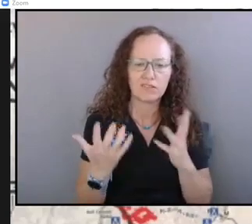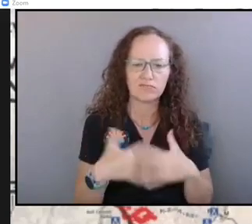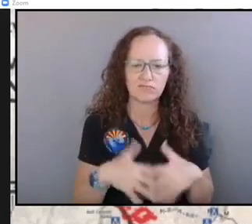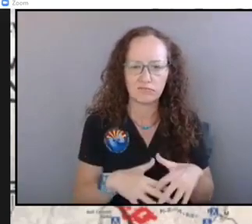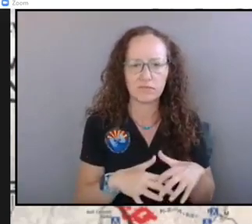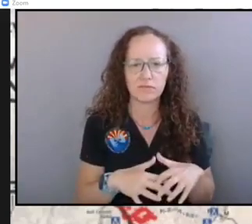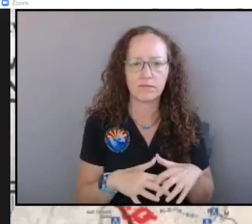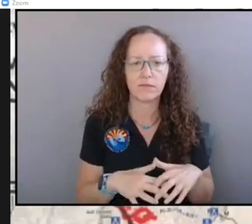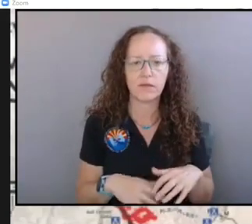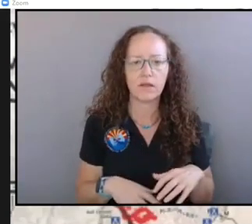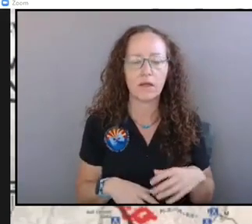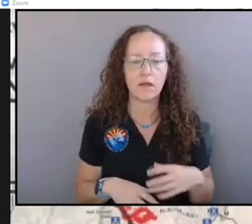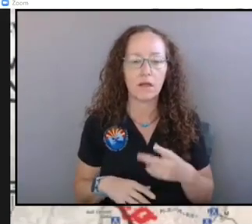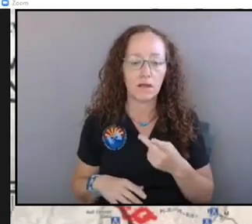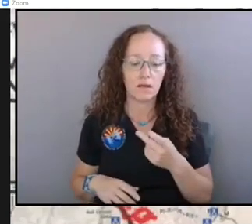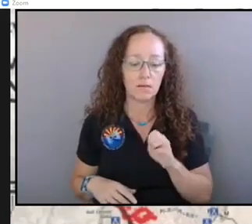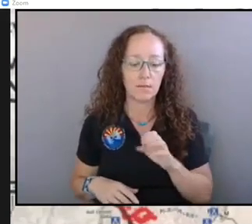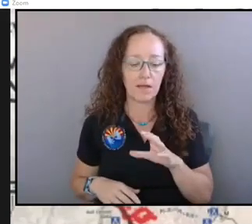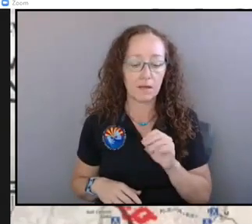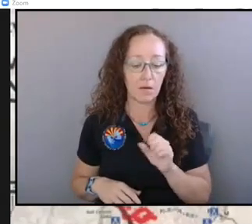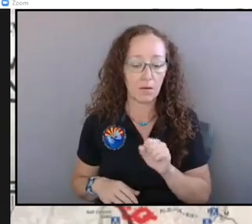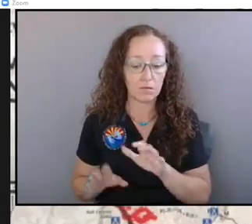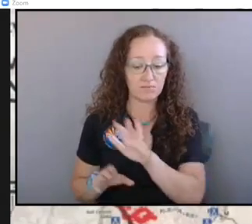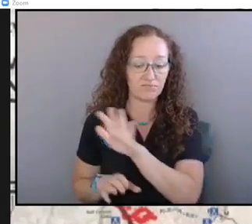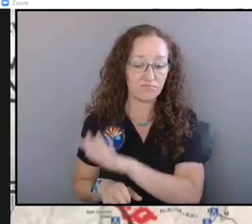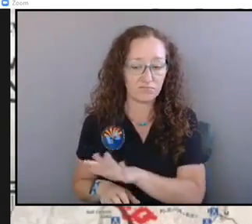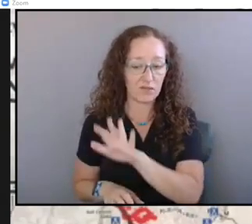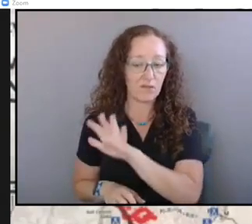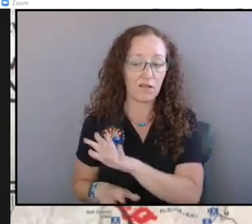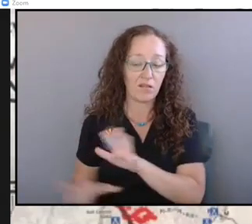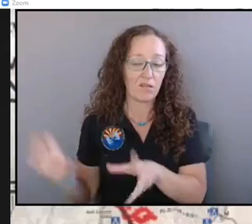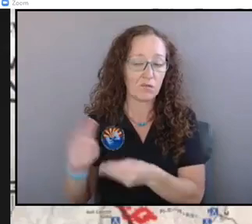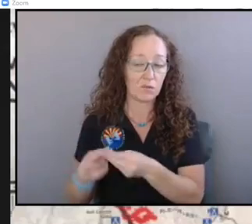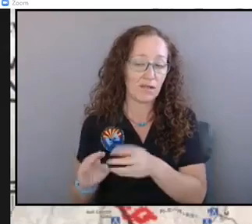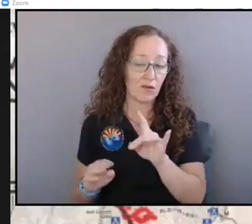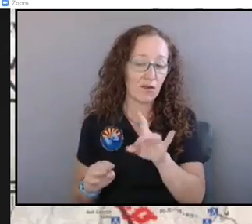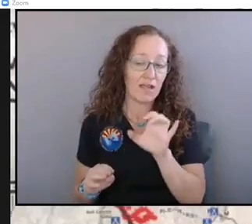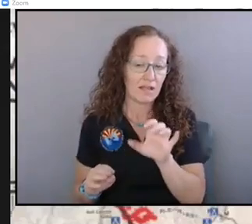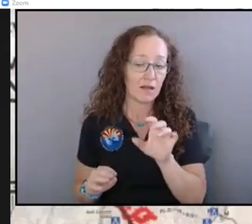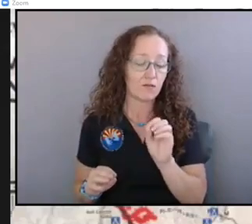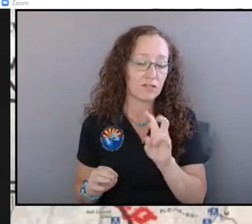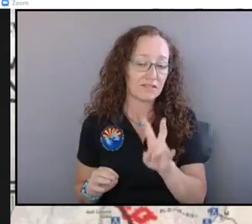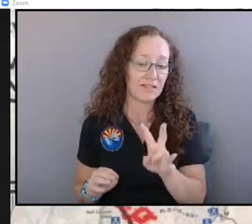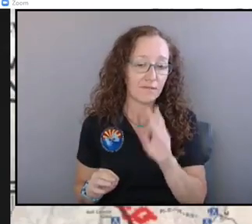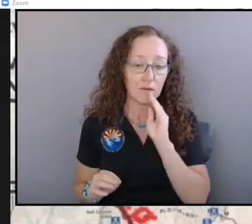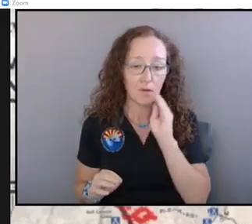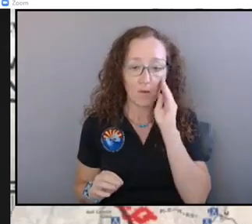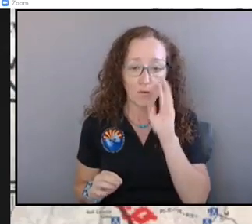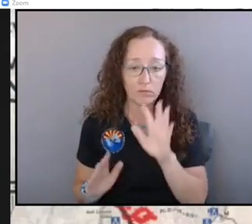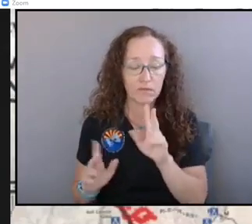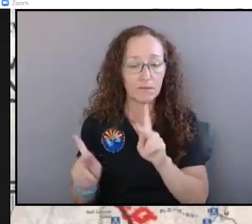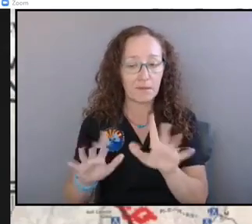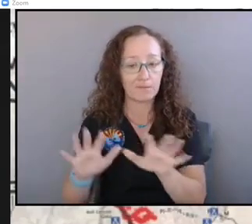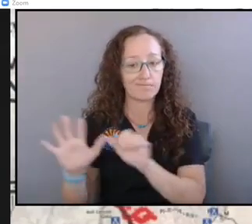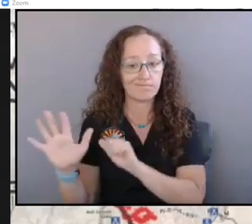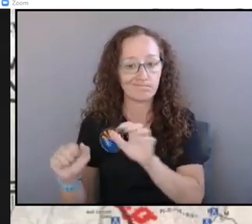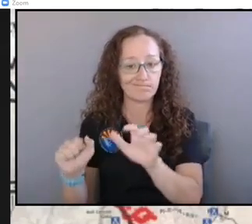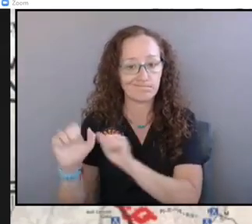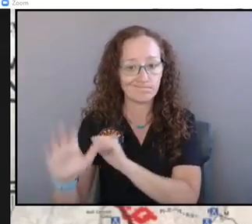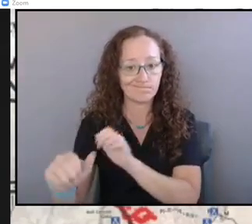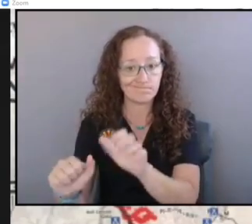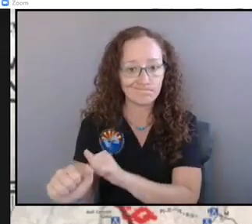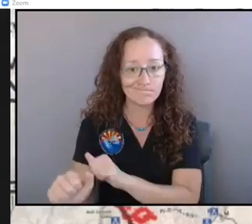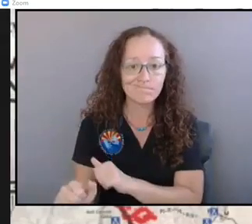on the PECO side about 807 homes that are approximately that have been evacuated. So that, you know, that's a lot of homes and a lot of people